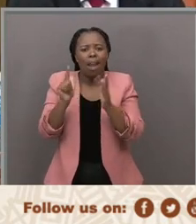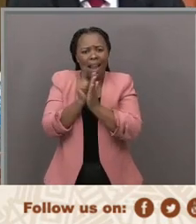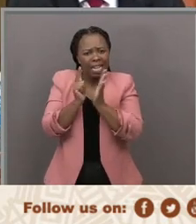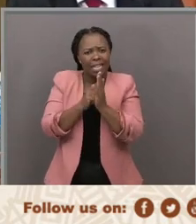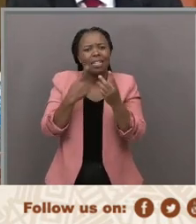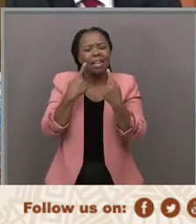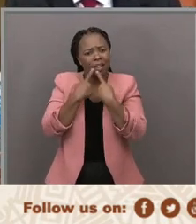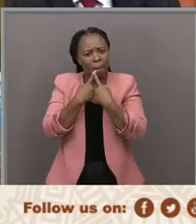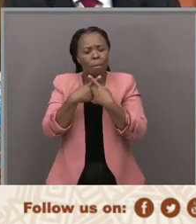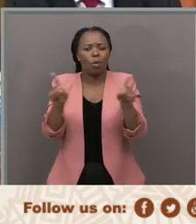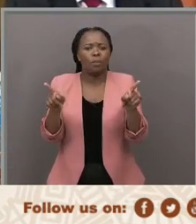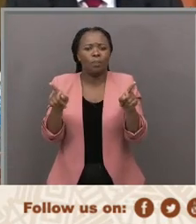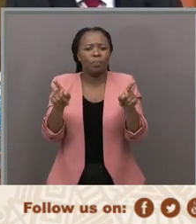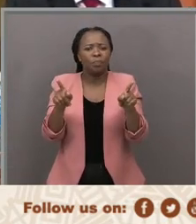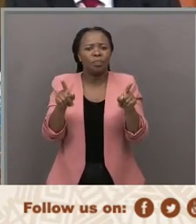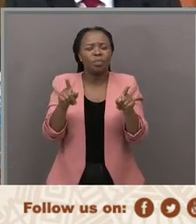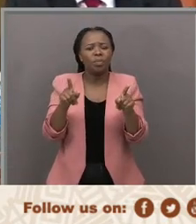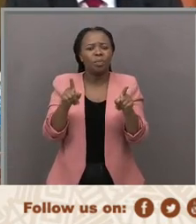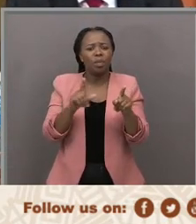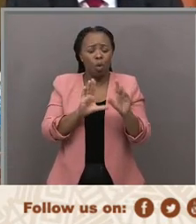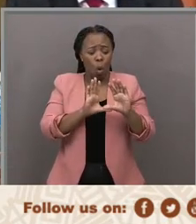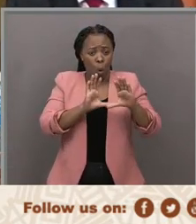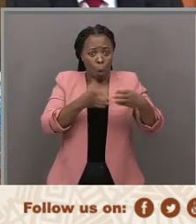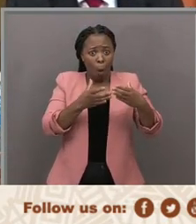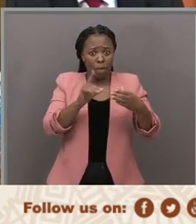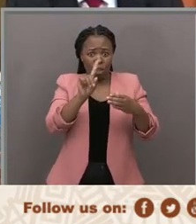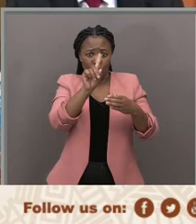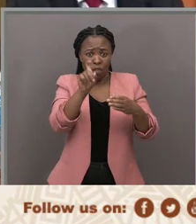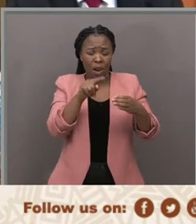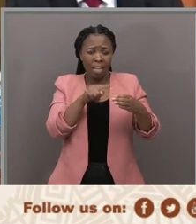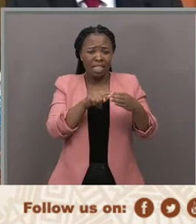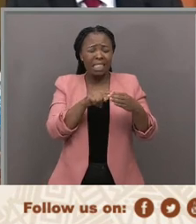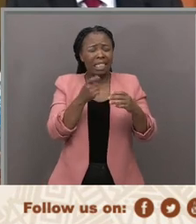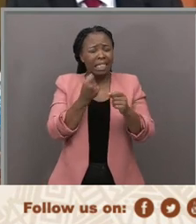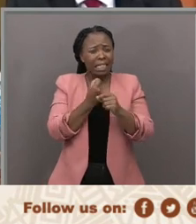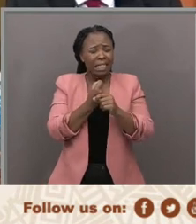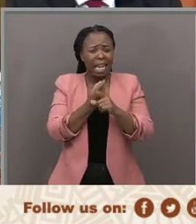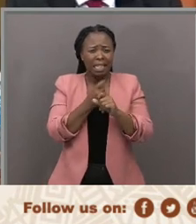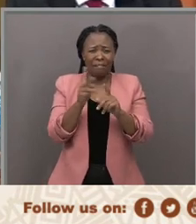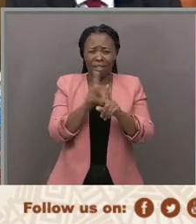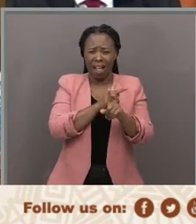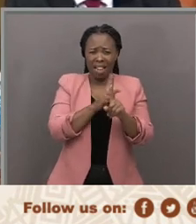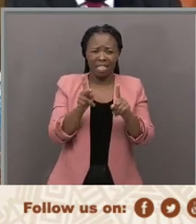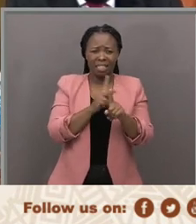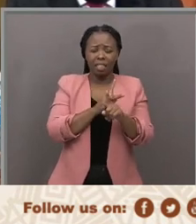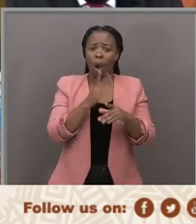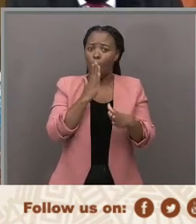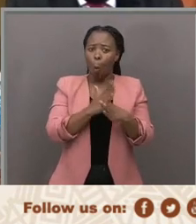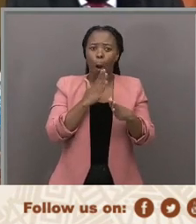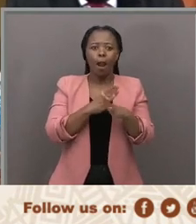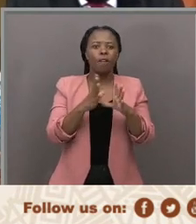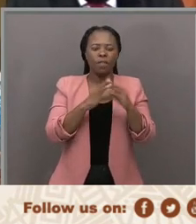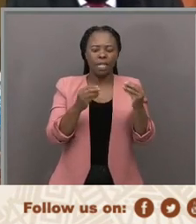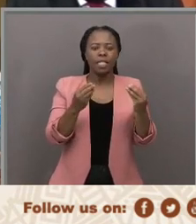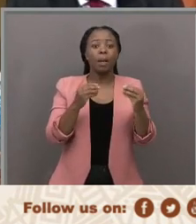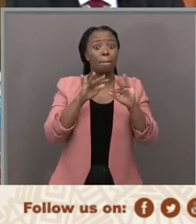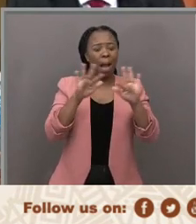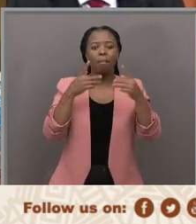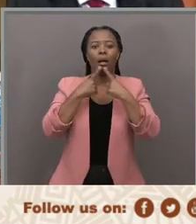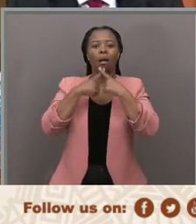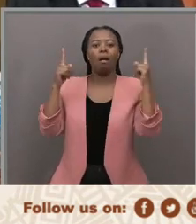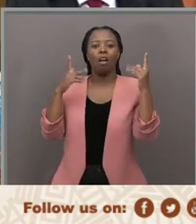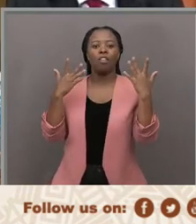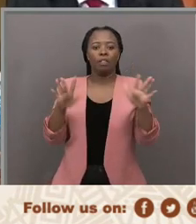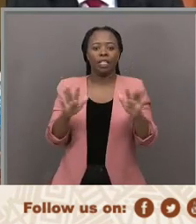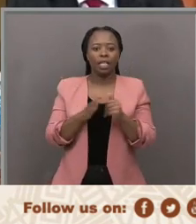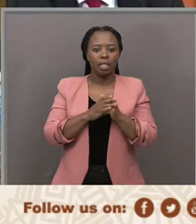the Commission of Inquiry into Taxi Violence has just completed its work and reported publicly. And I